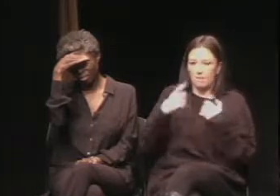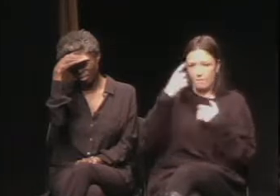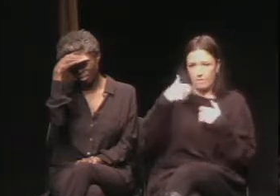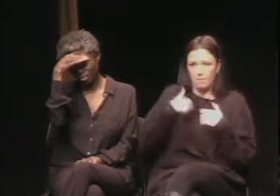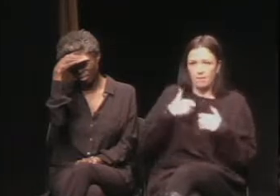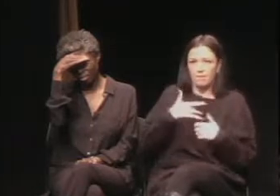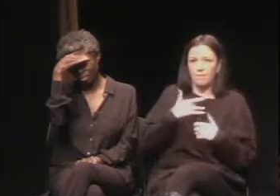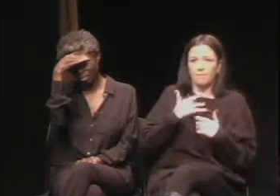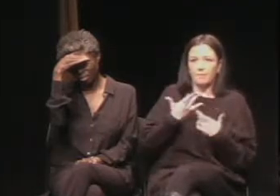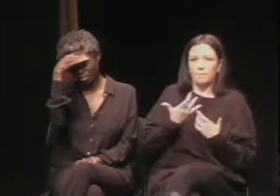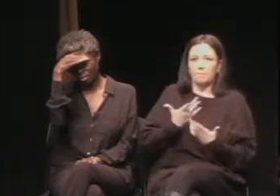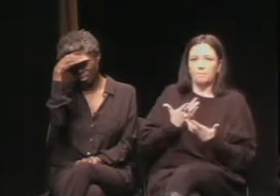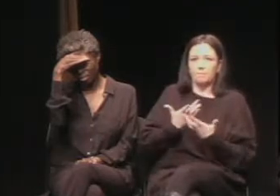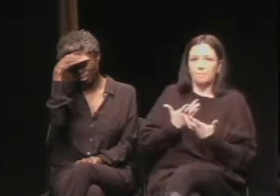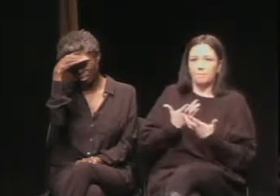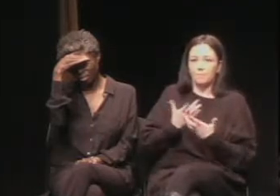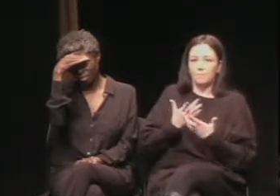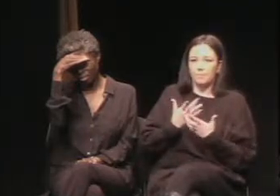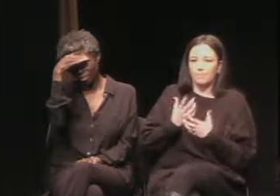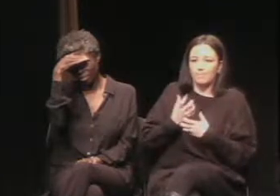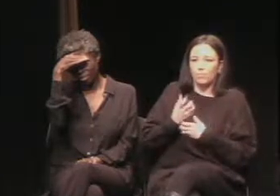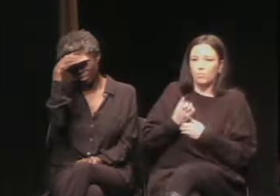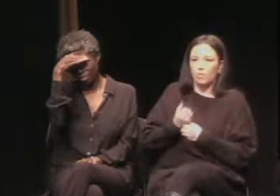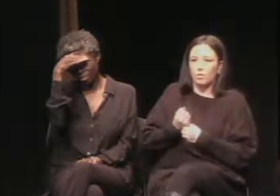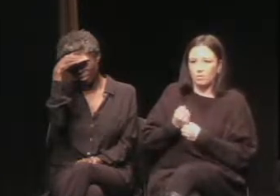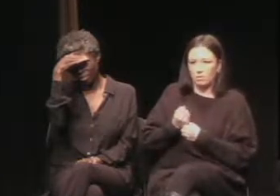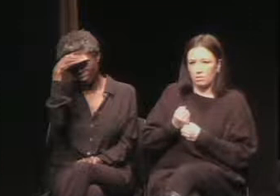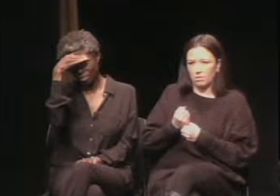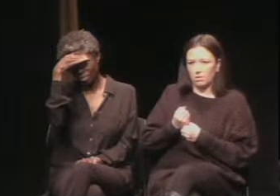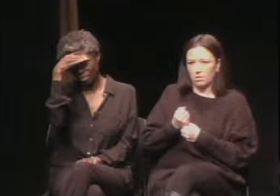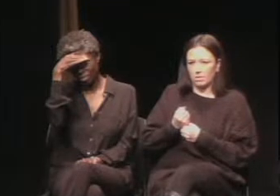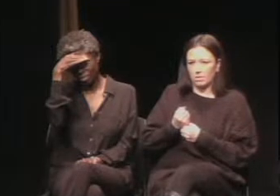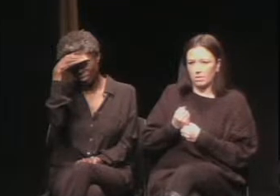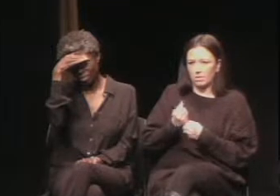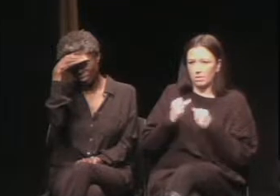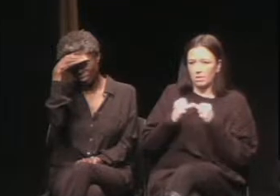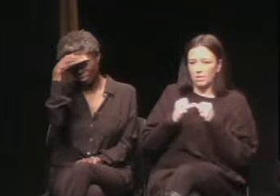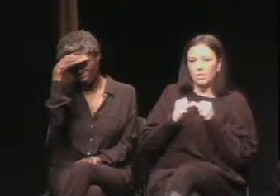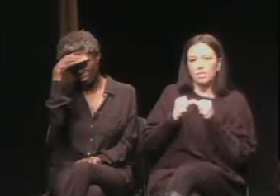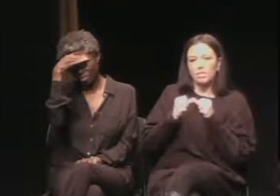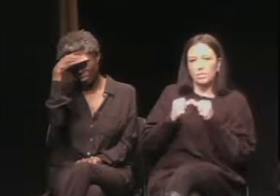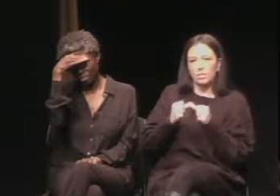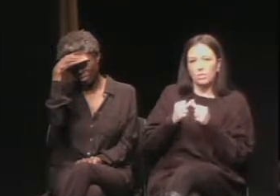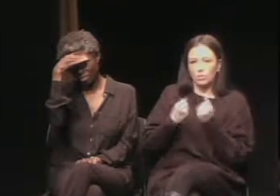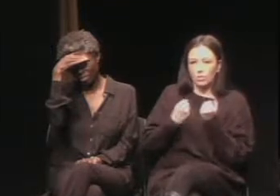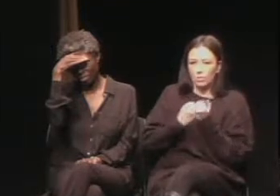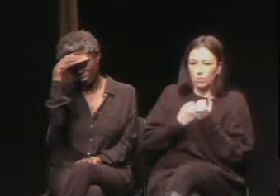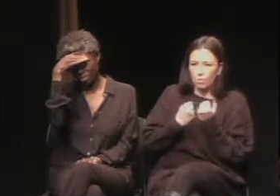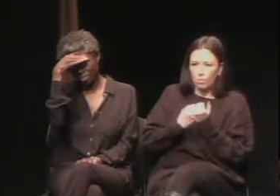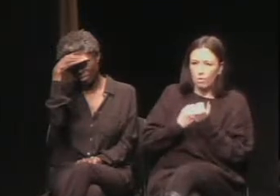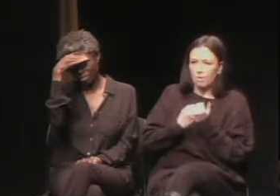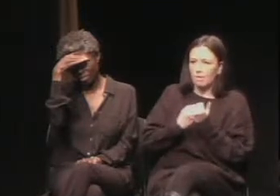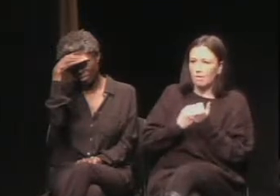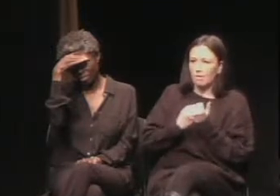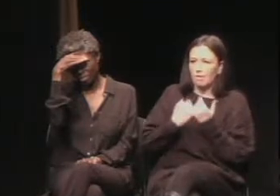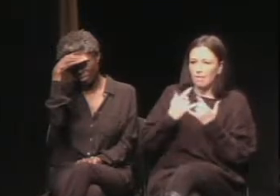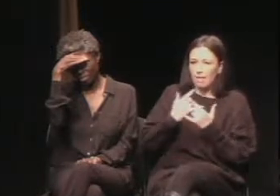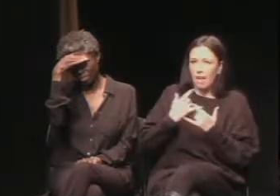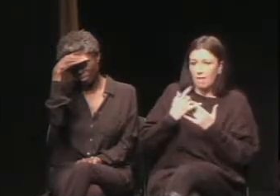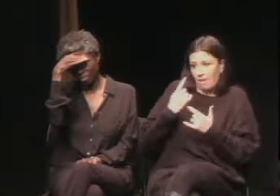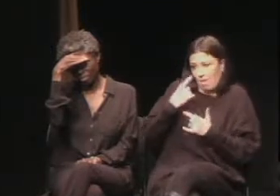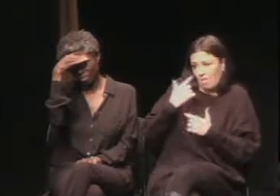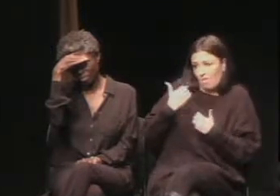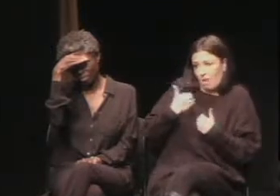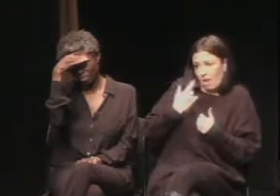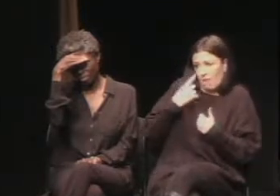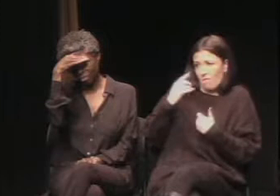feel the trust and continuous emotions of love that I thought I had